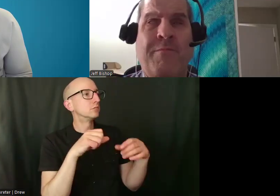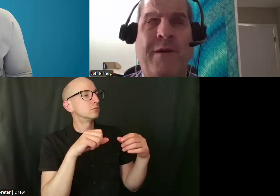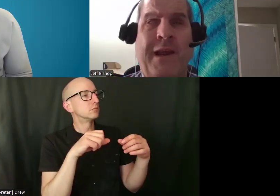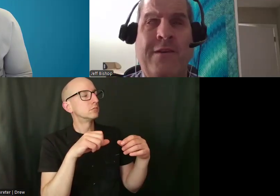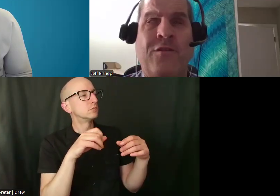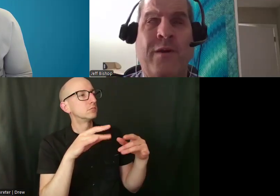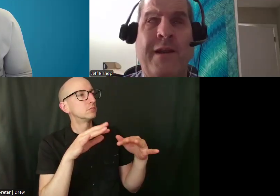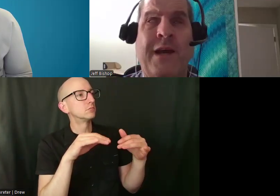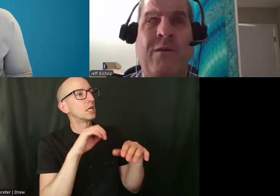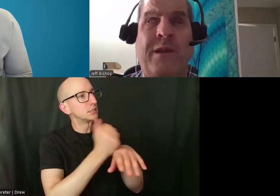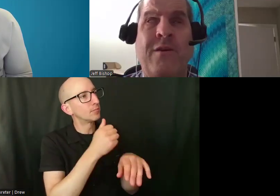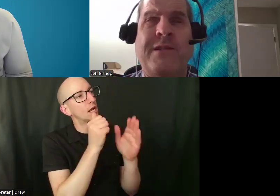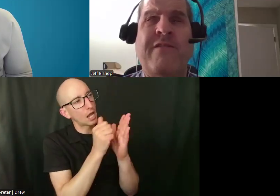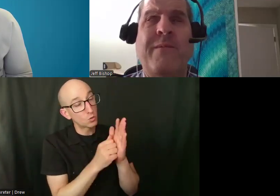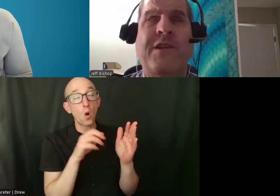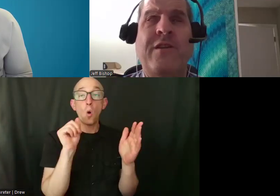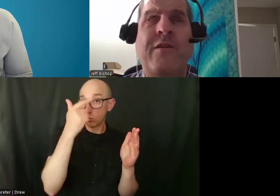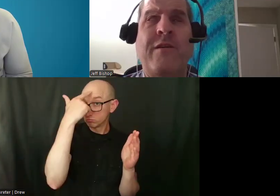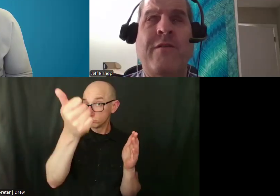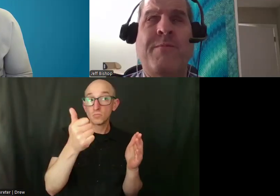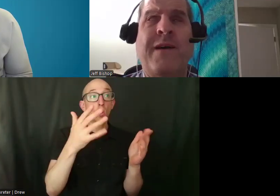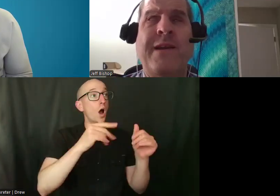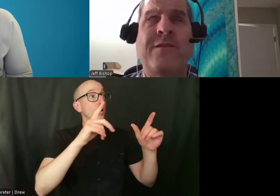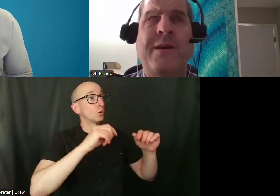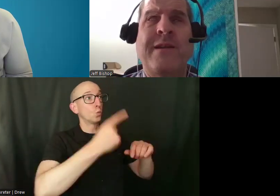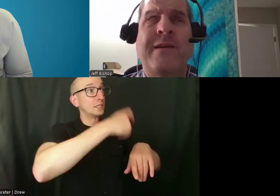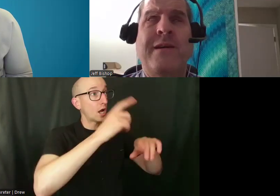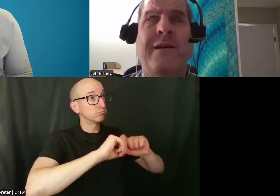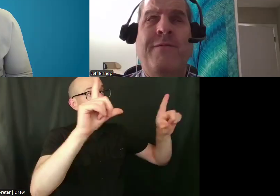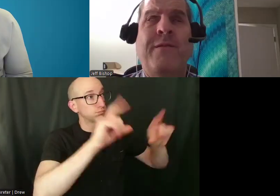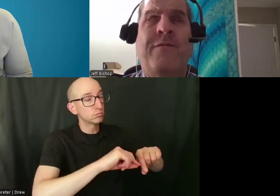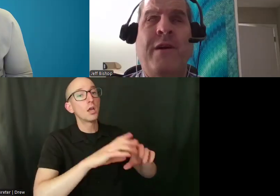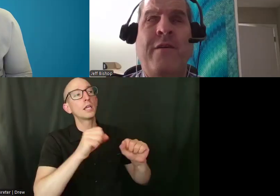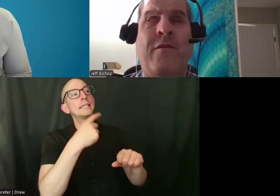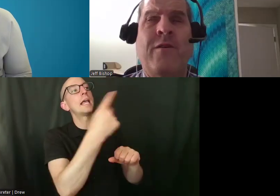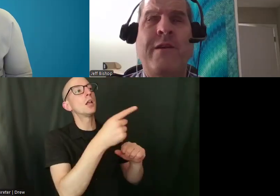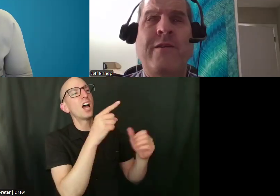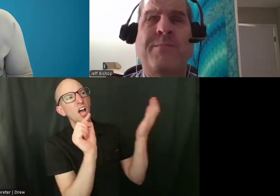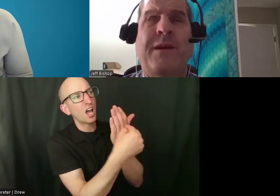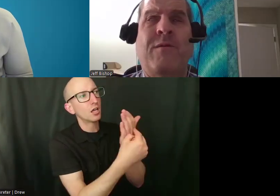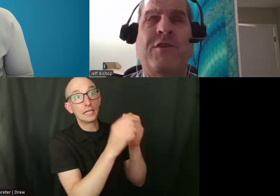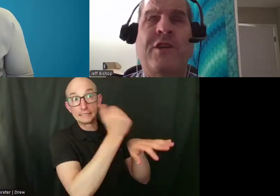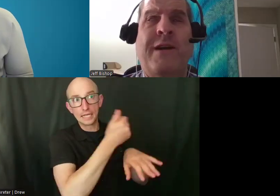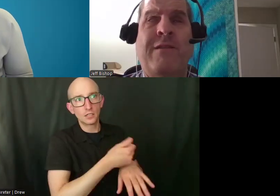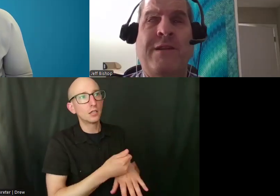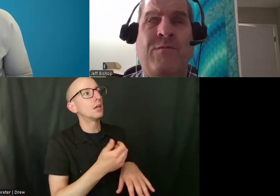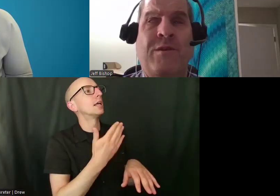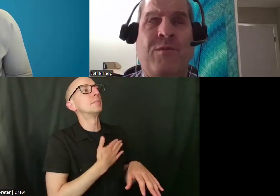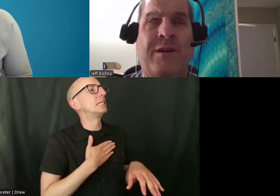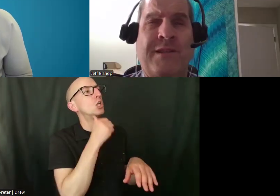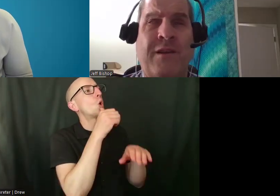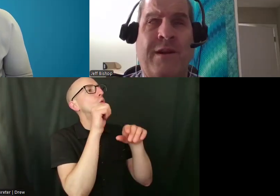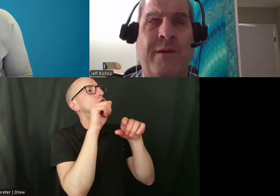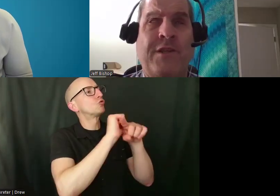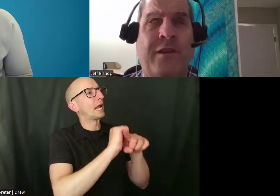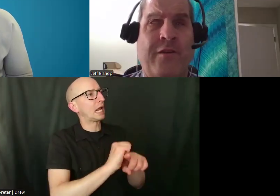that you're putting into it. Now, it will use the information that you're providing to it for your own use, but it won't share it out to the real